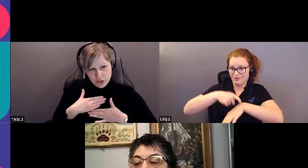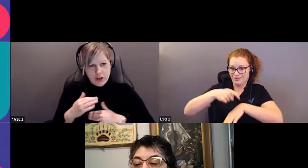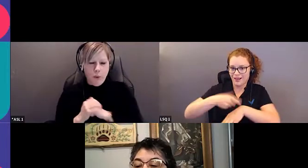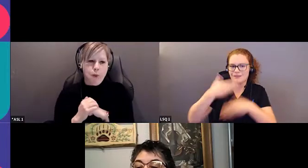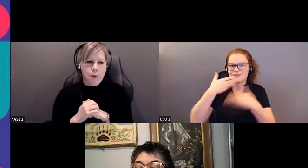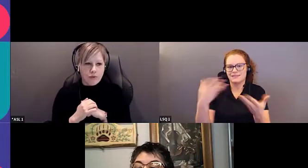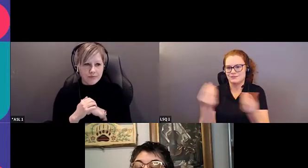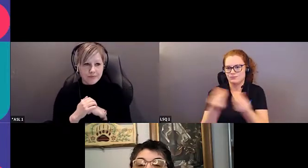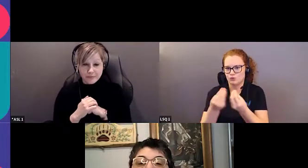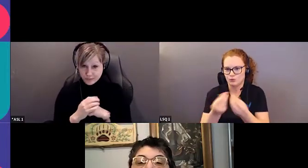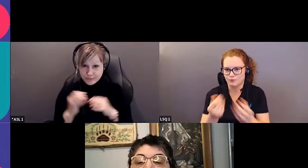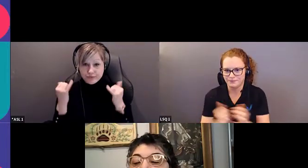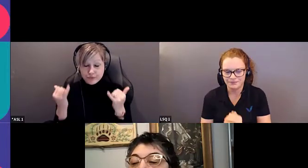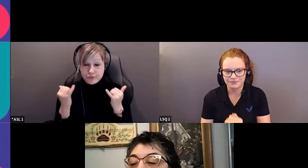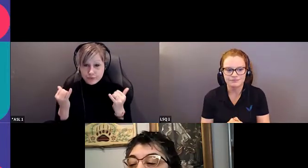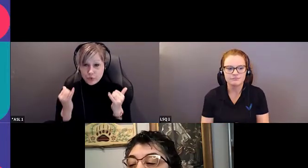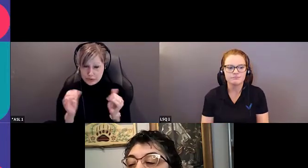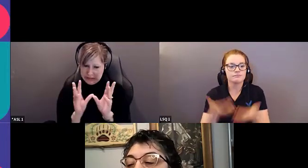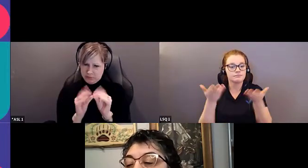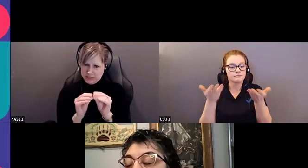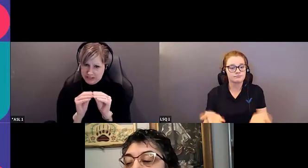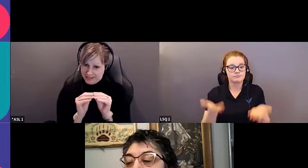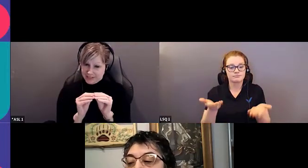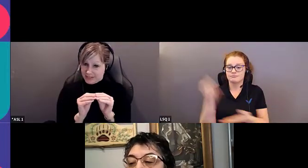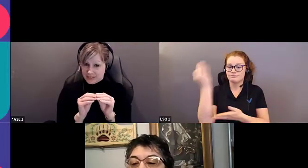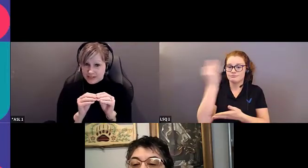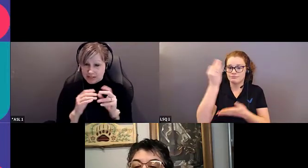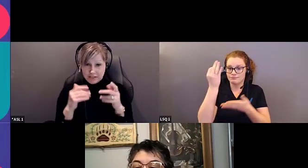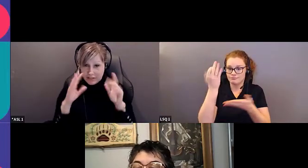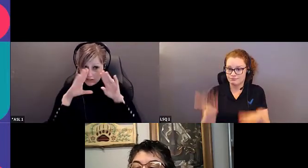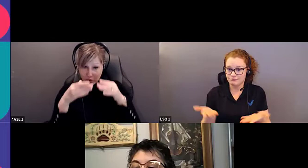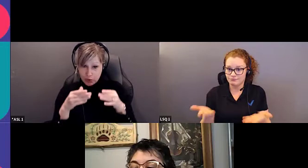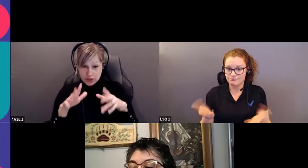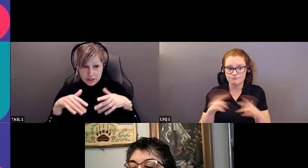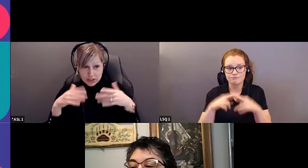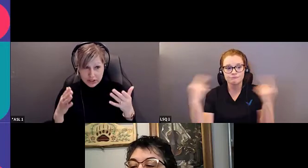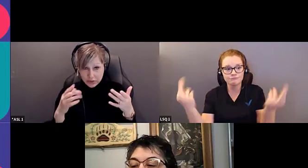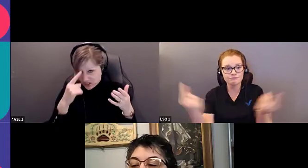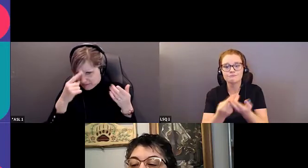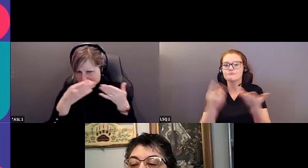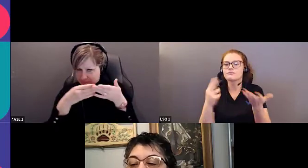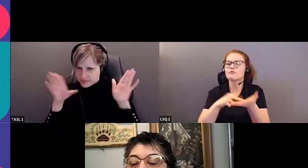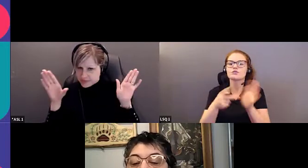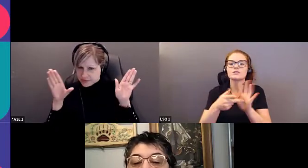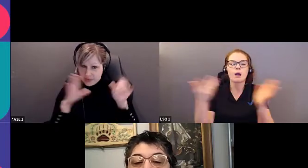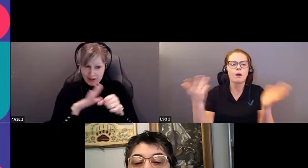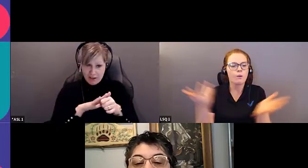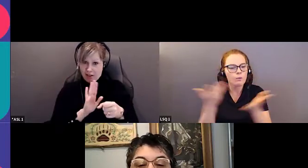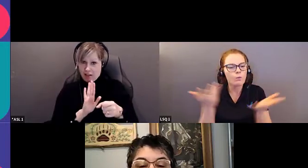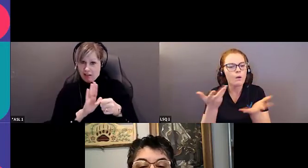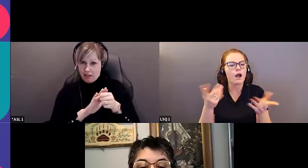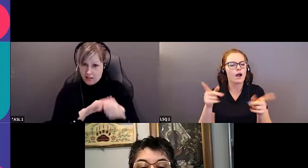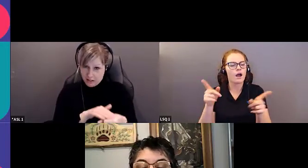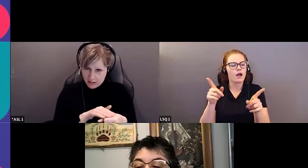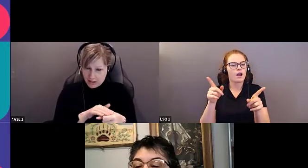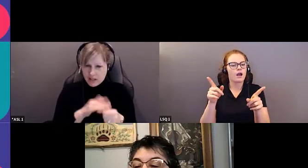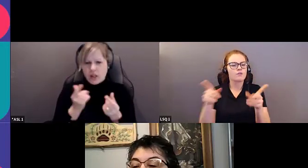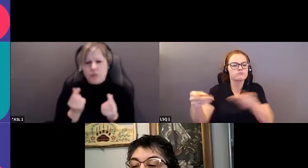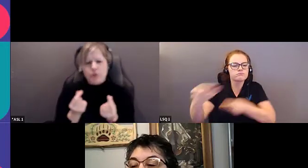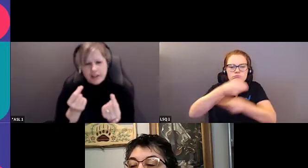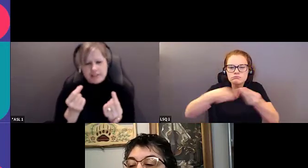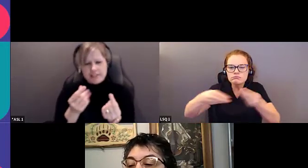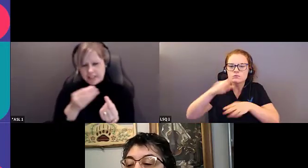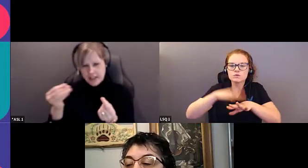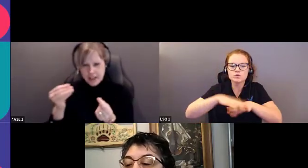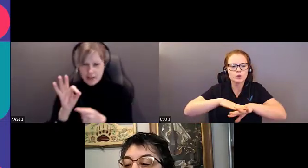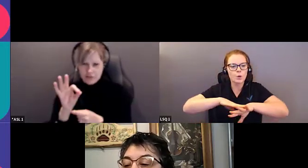Today's session, Opening Ourselves, an Introduction to Anti-Oppression Practices and Frameworks, is the second session